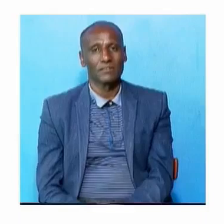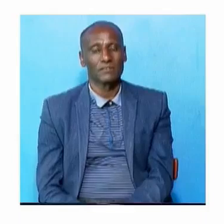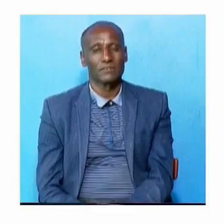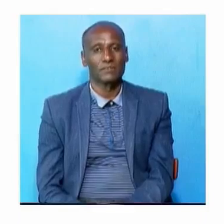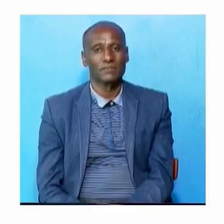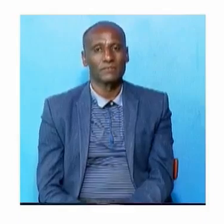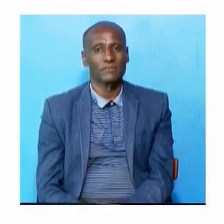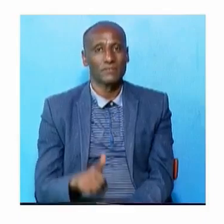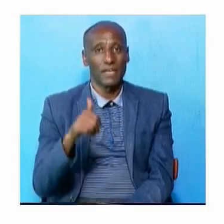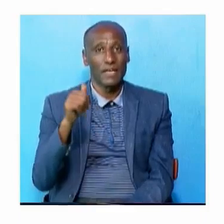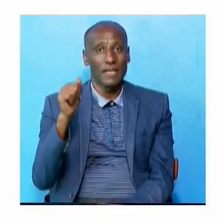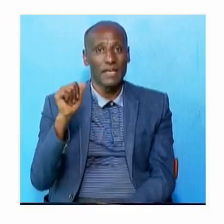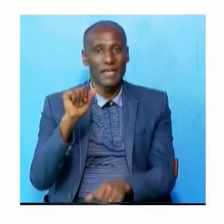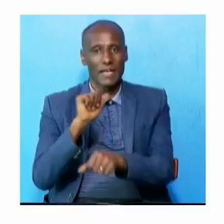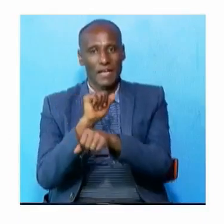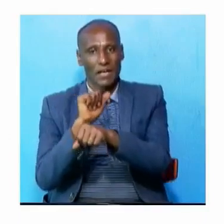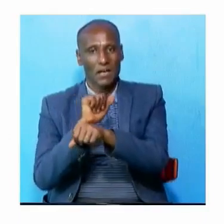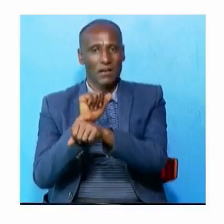a car.